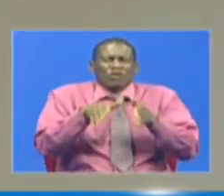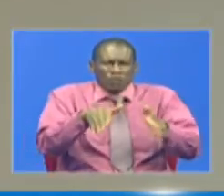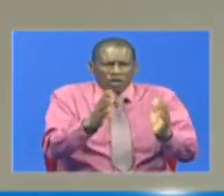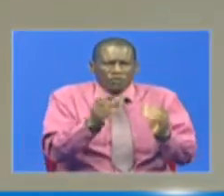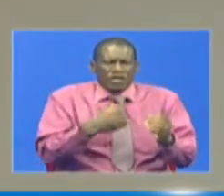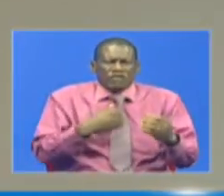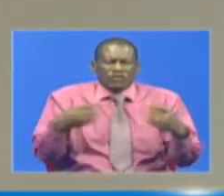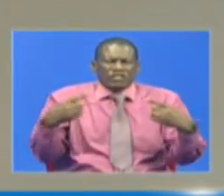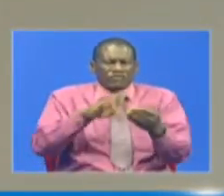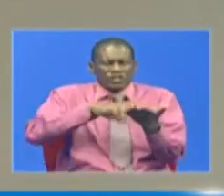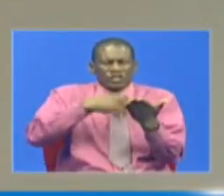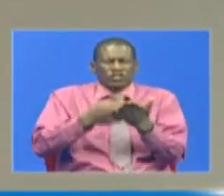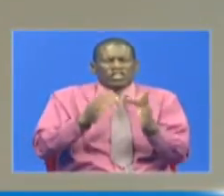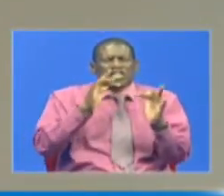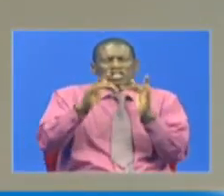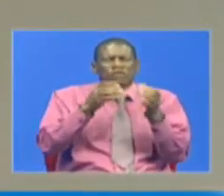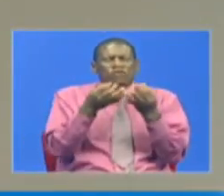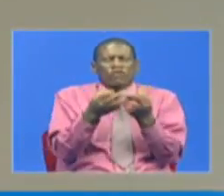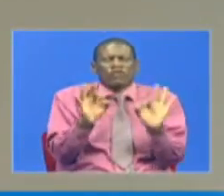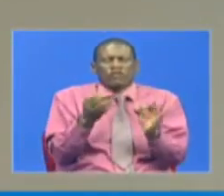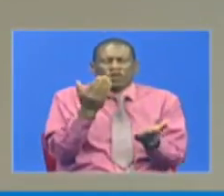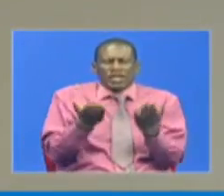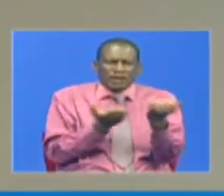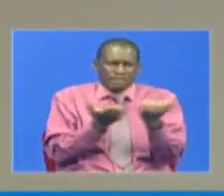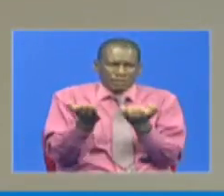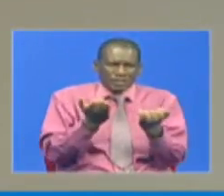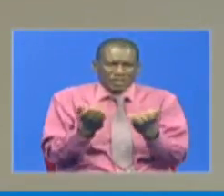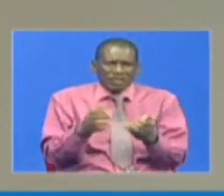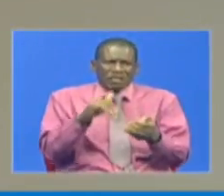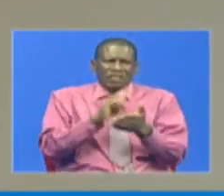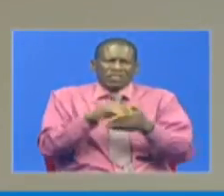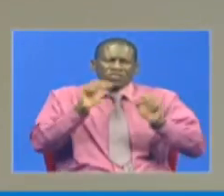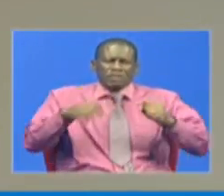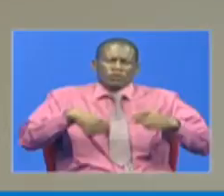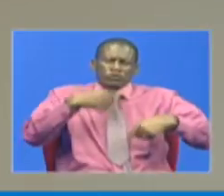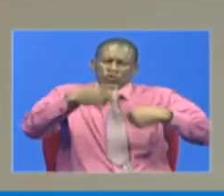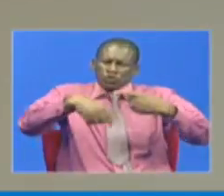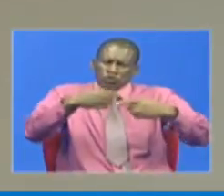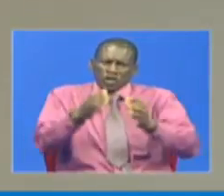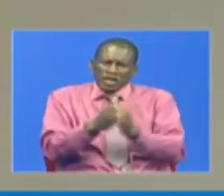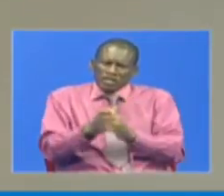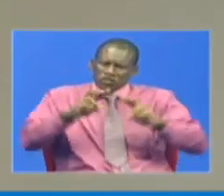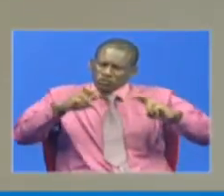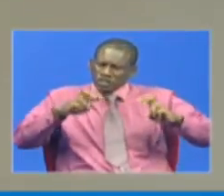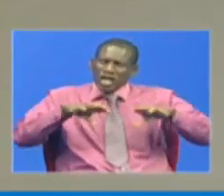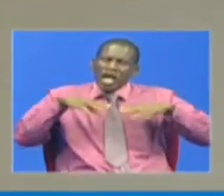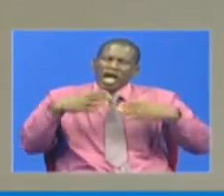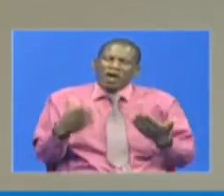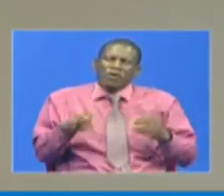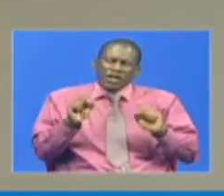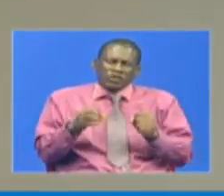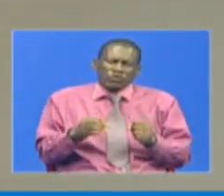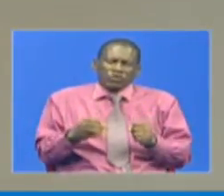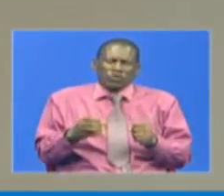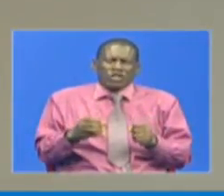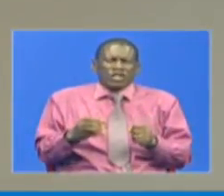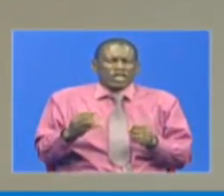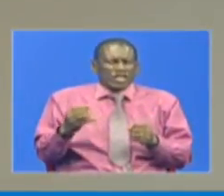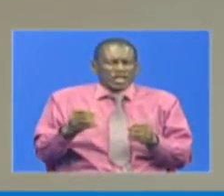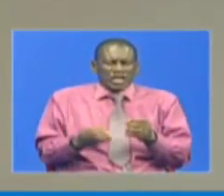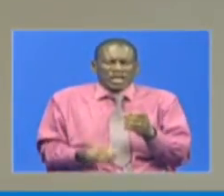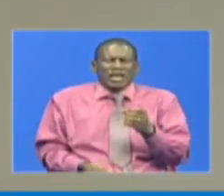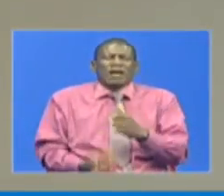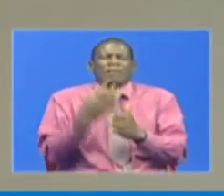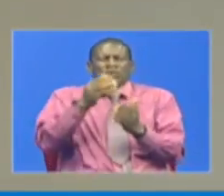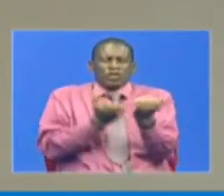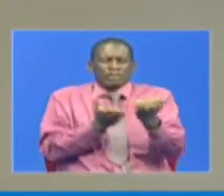on the internet for free for any business that they can go and see how can you reinvent your business model. And there are